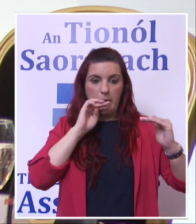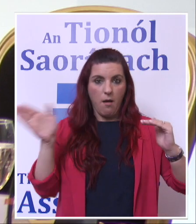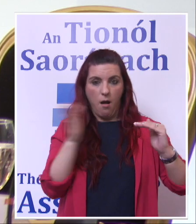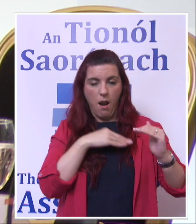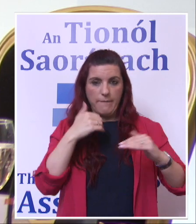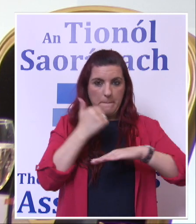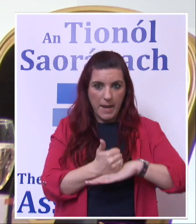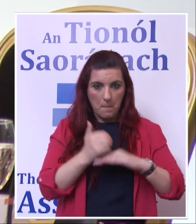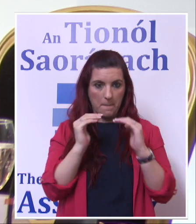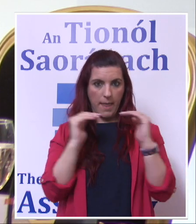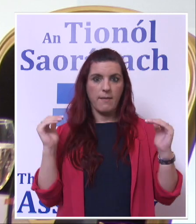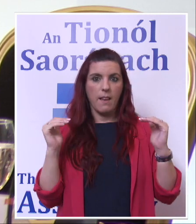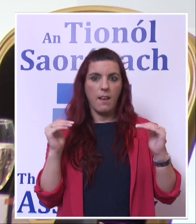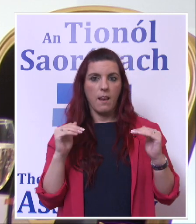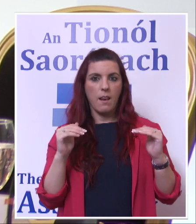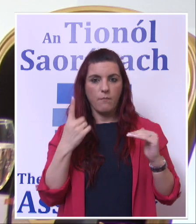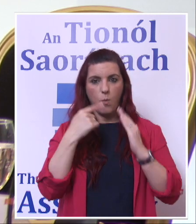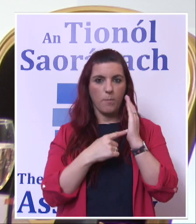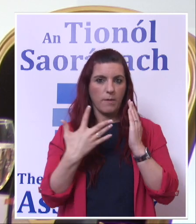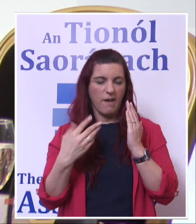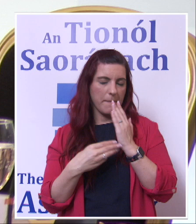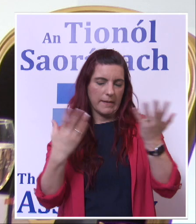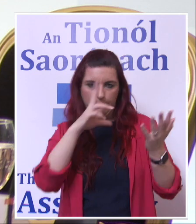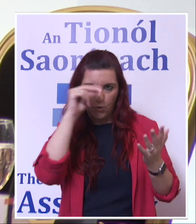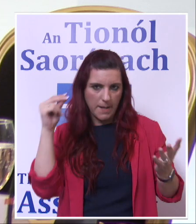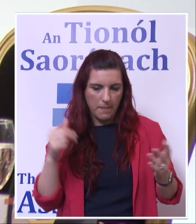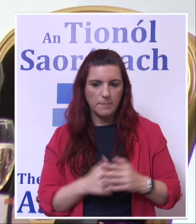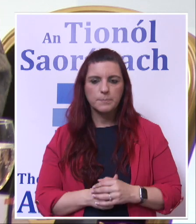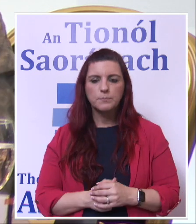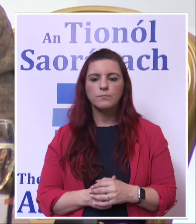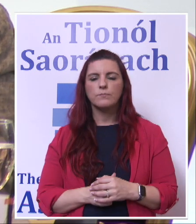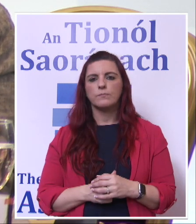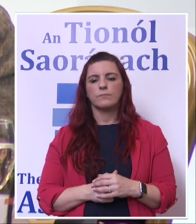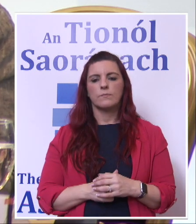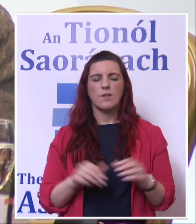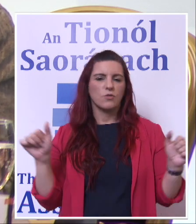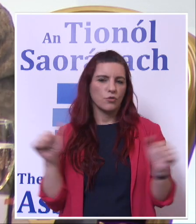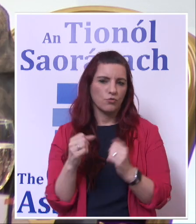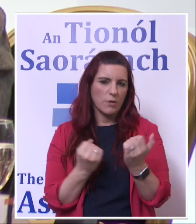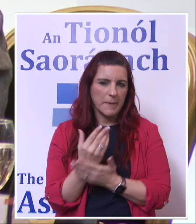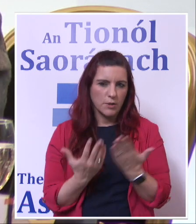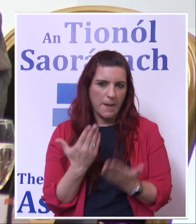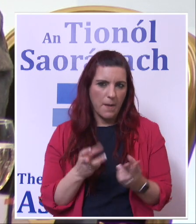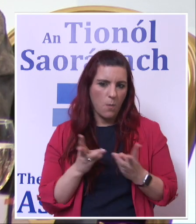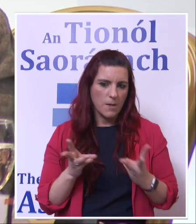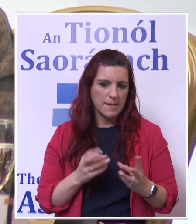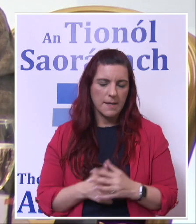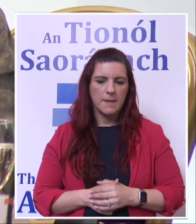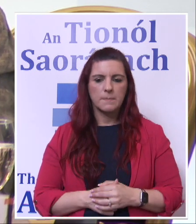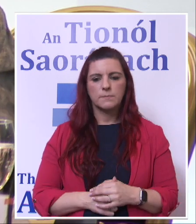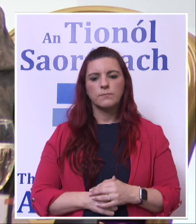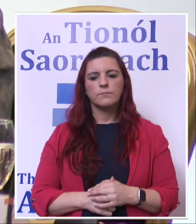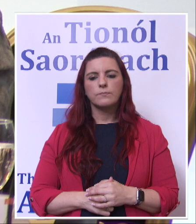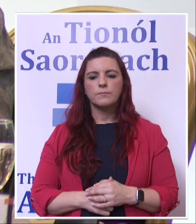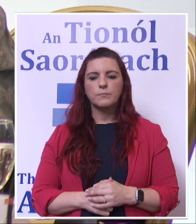a complex system for working it out, but that's kind of a short explanation of how it works. And